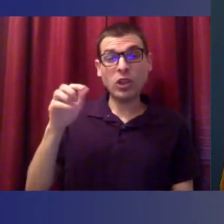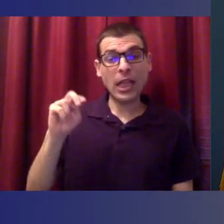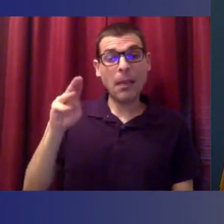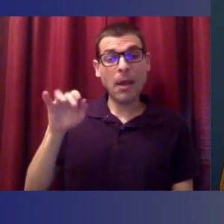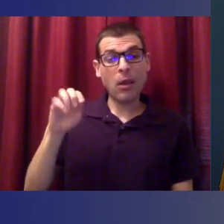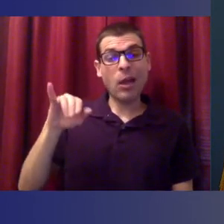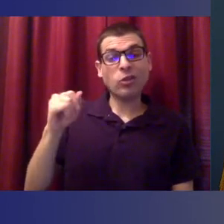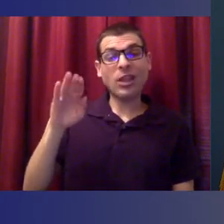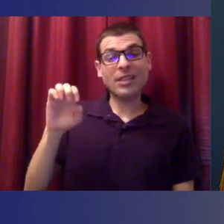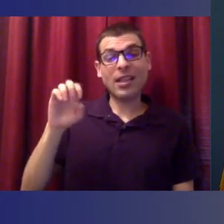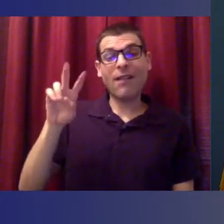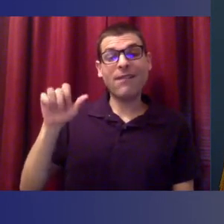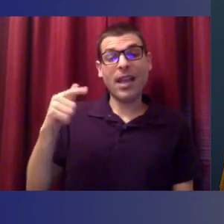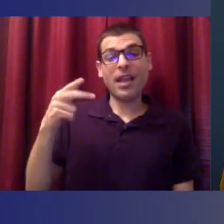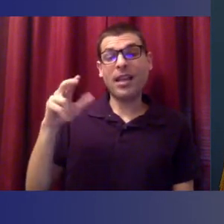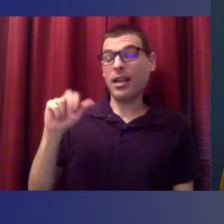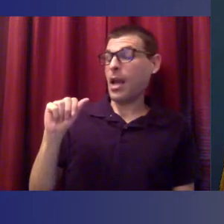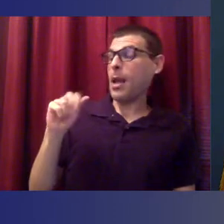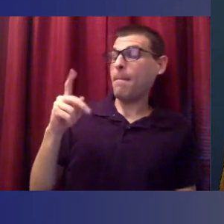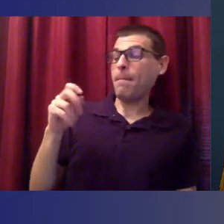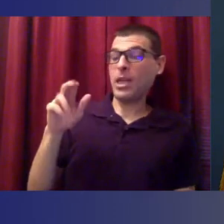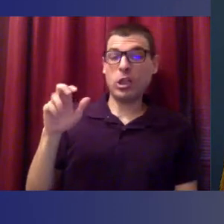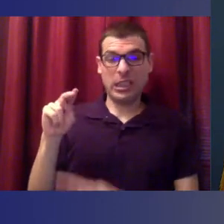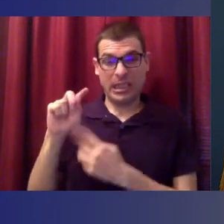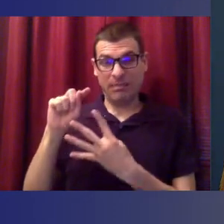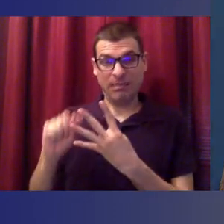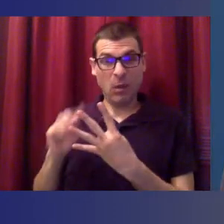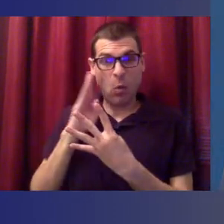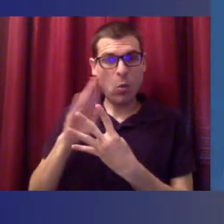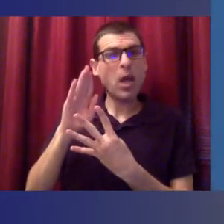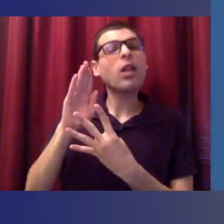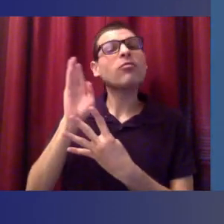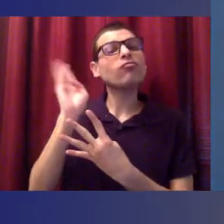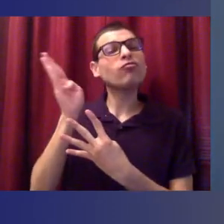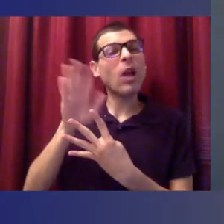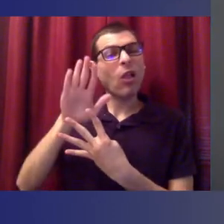and Lori Stegman, to reflect on their priorities.